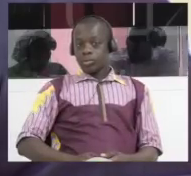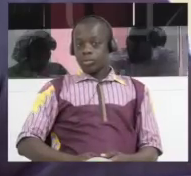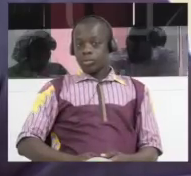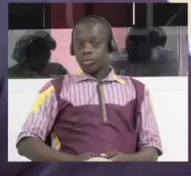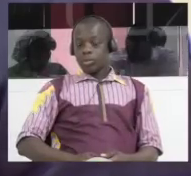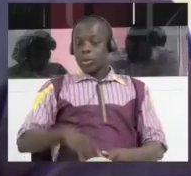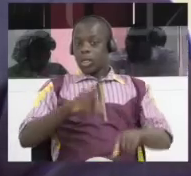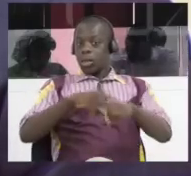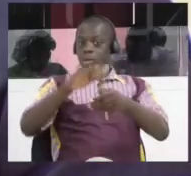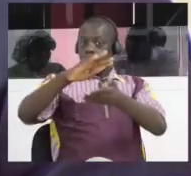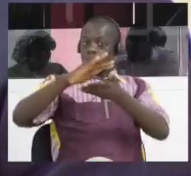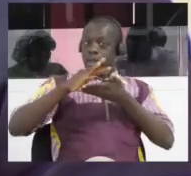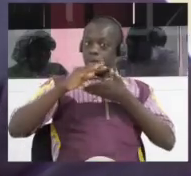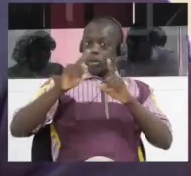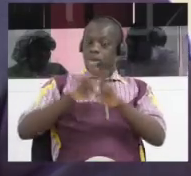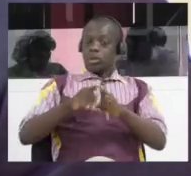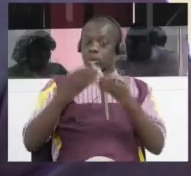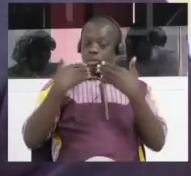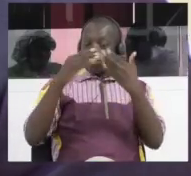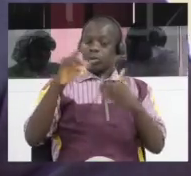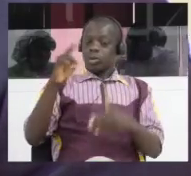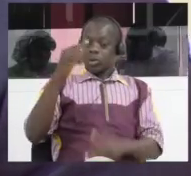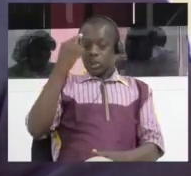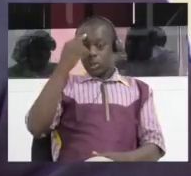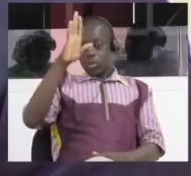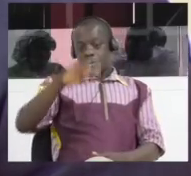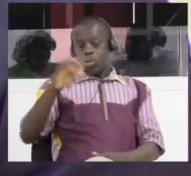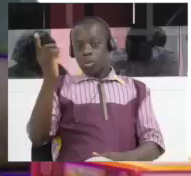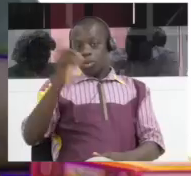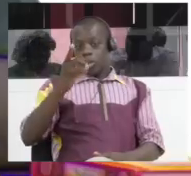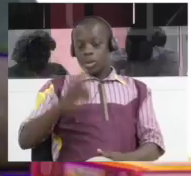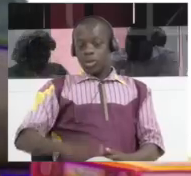Having received that information, what did you decide to do next?